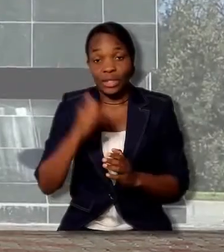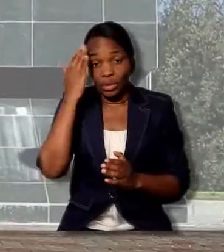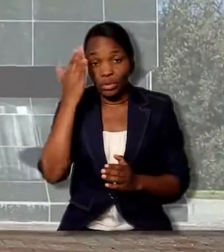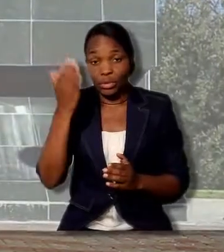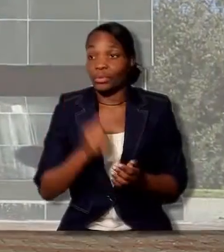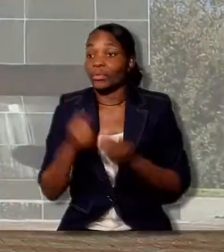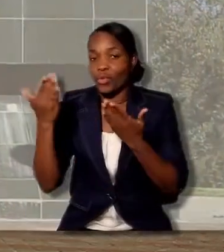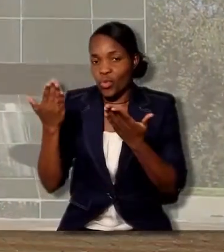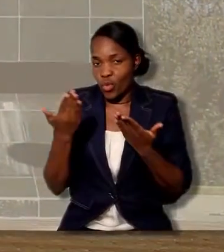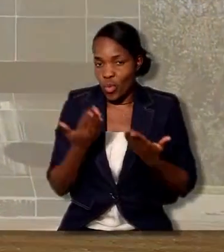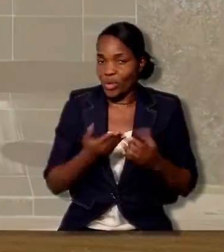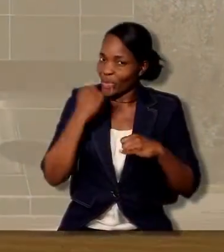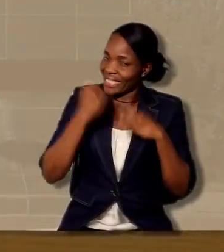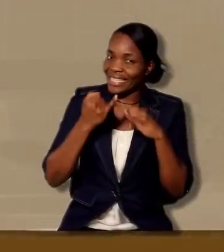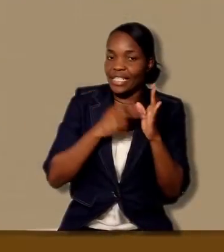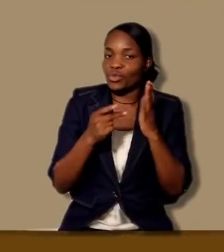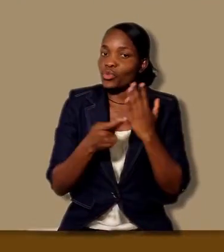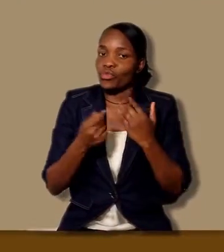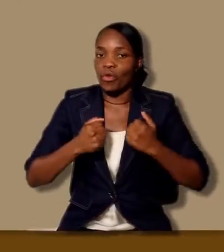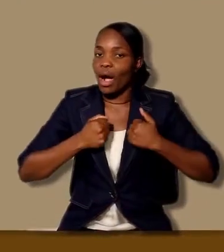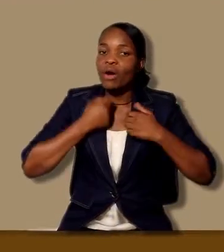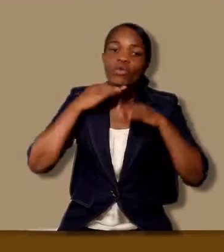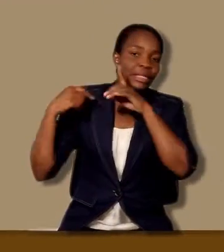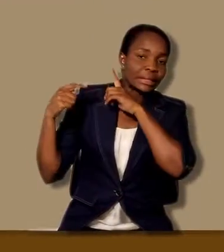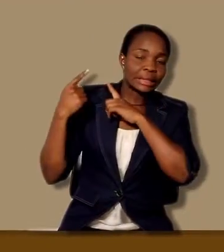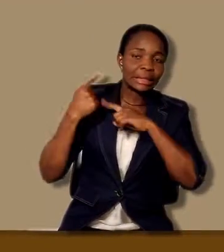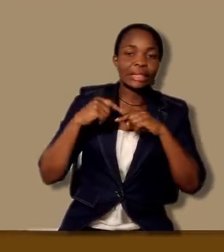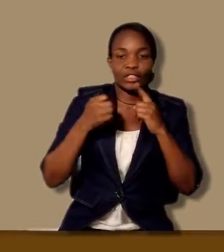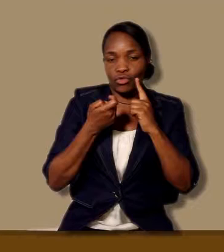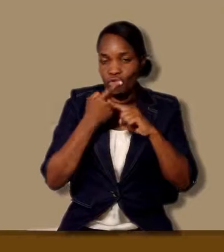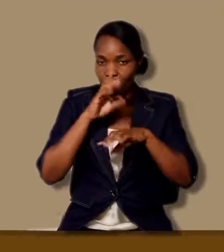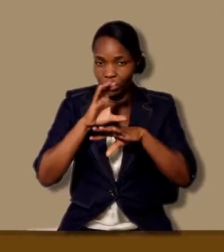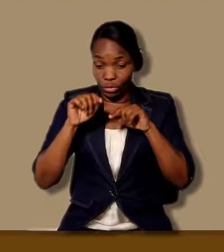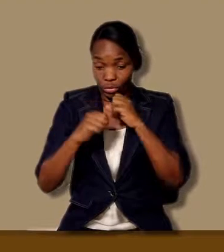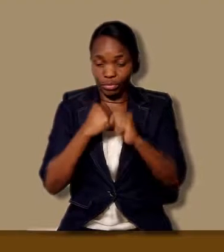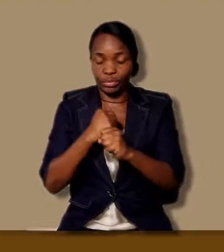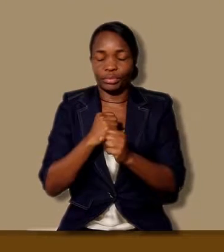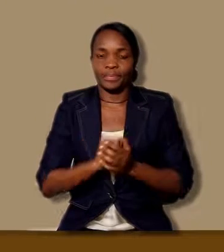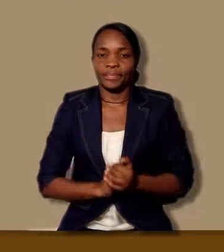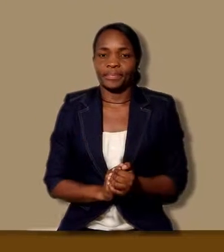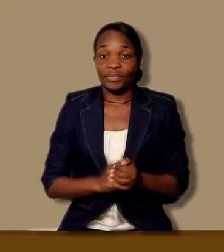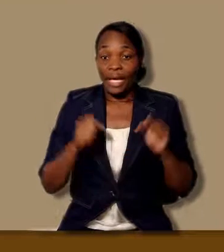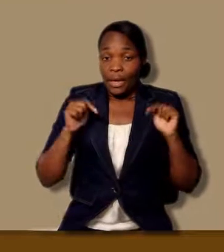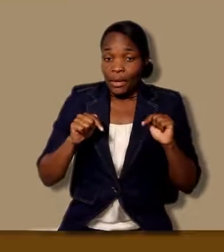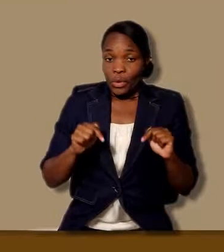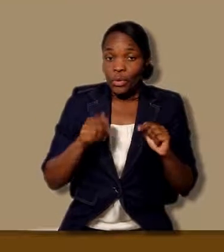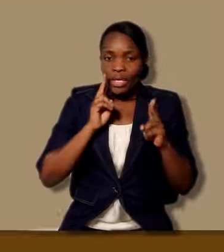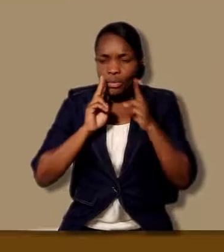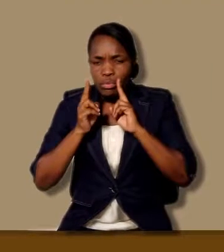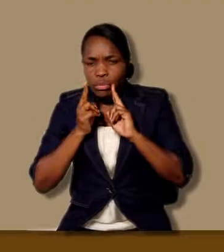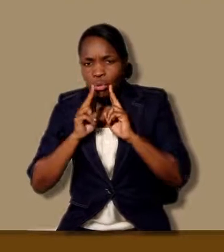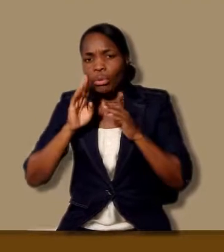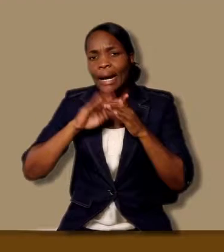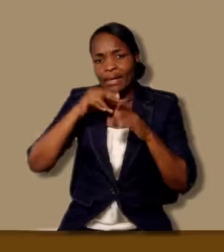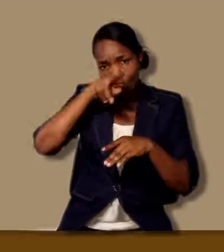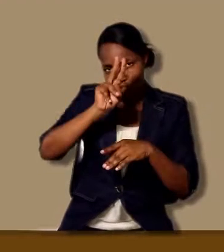Hi there, welcome to the final program in our history video learning series for this year. Today we will be